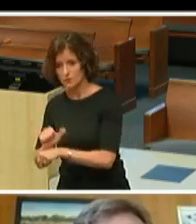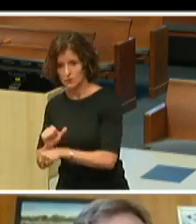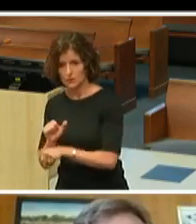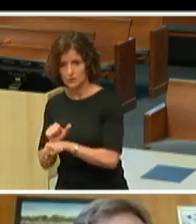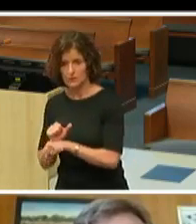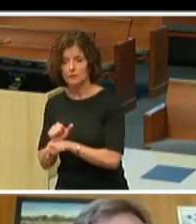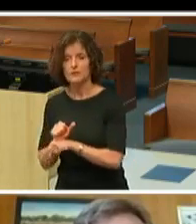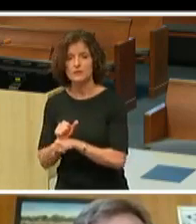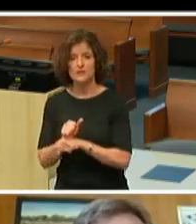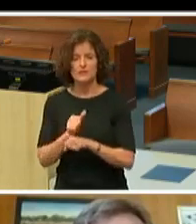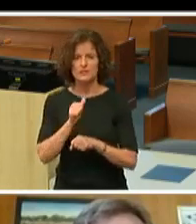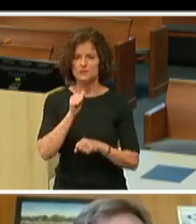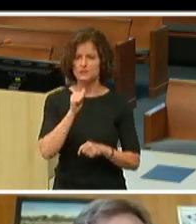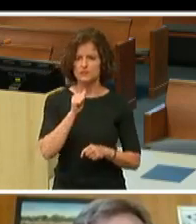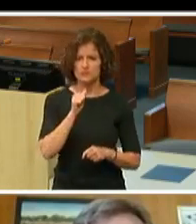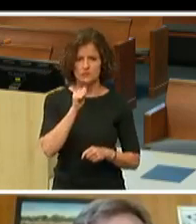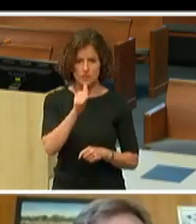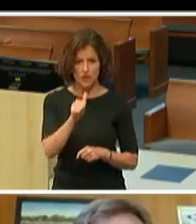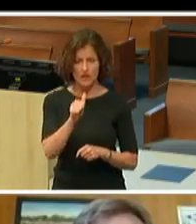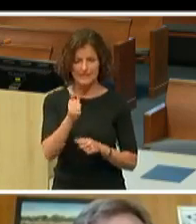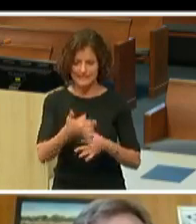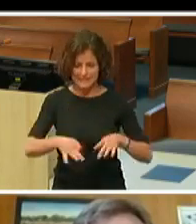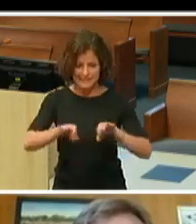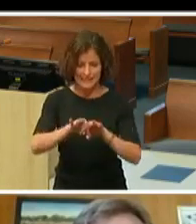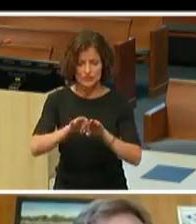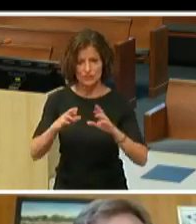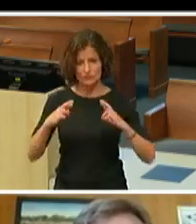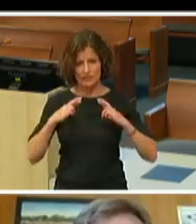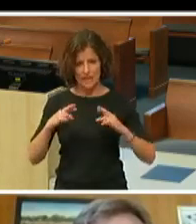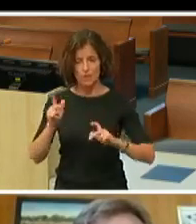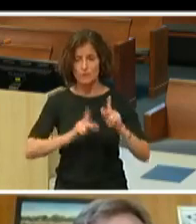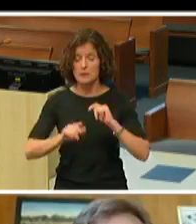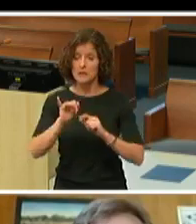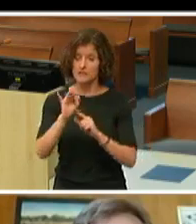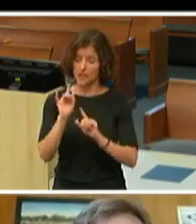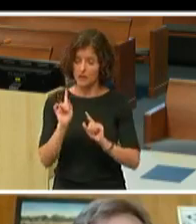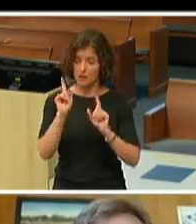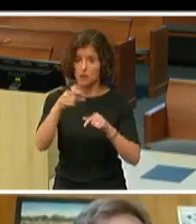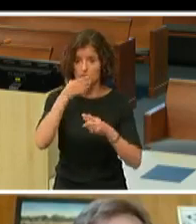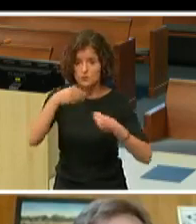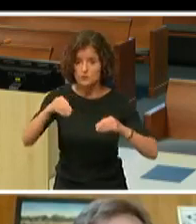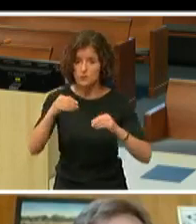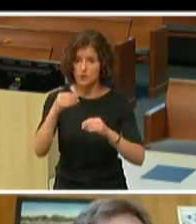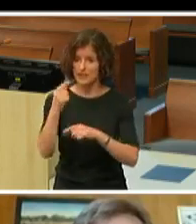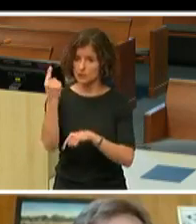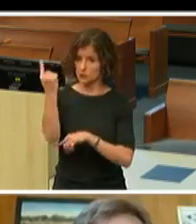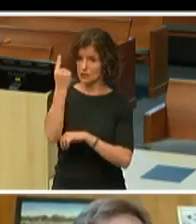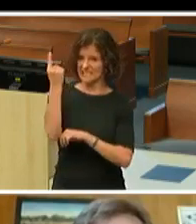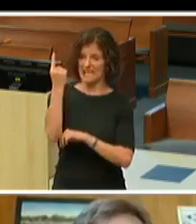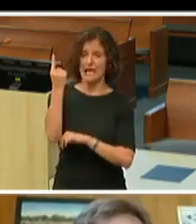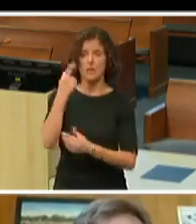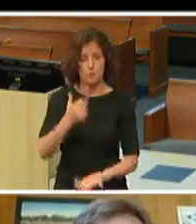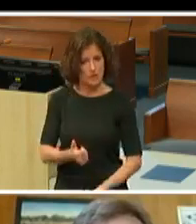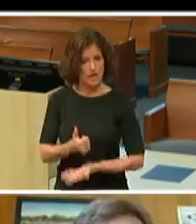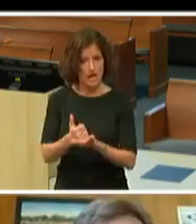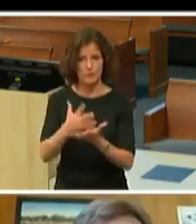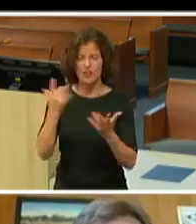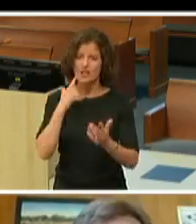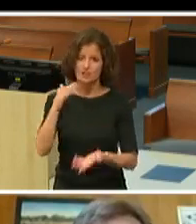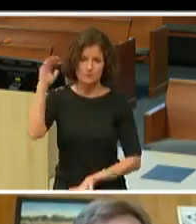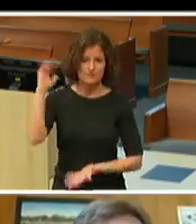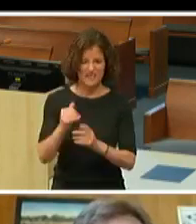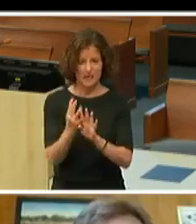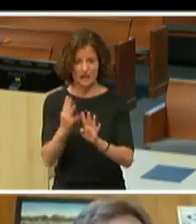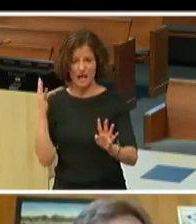The non-essential workers and retired folks, if they went in the middle of the day, that would help an awful, awful lot. So I think there's